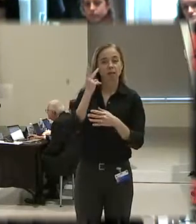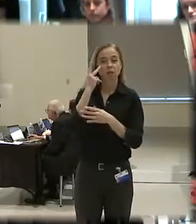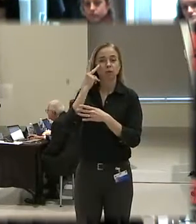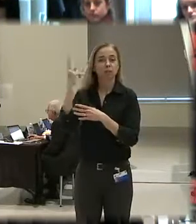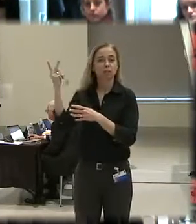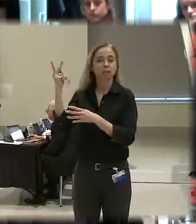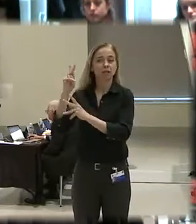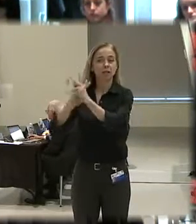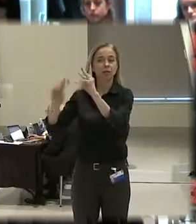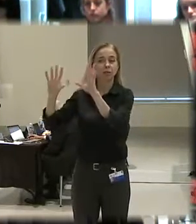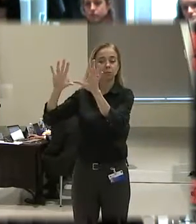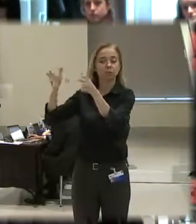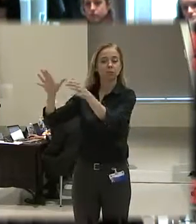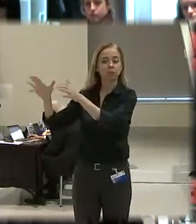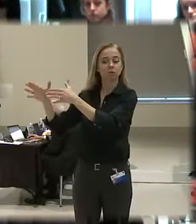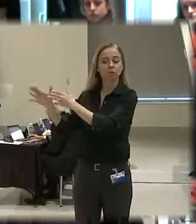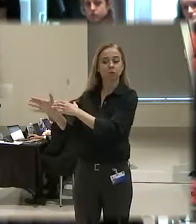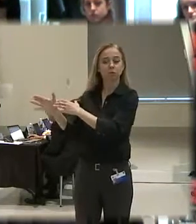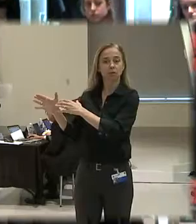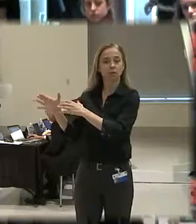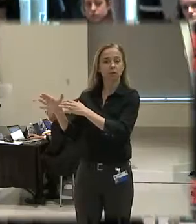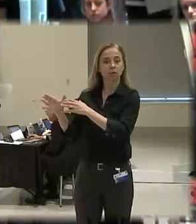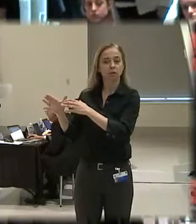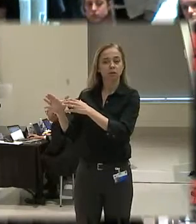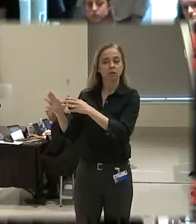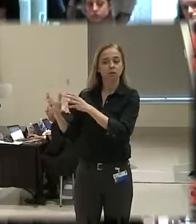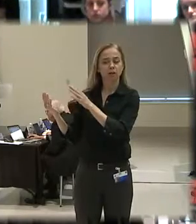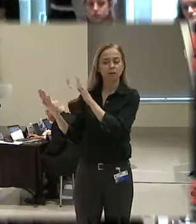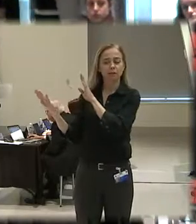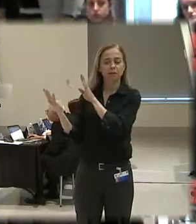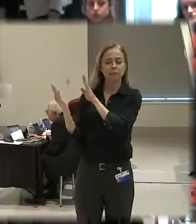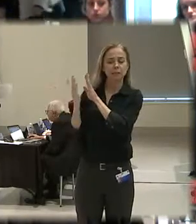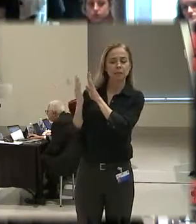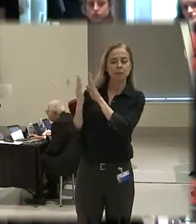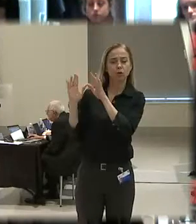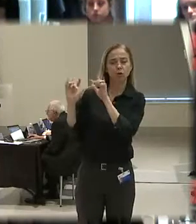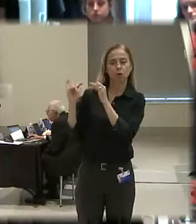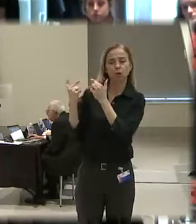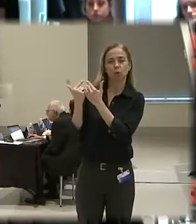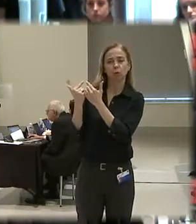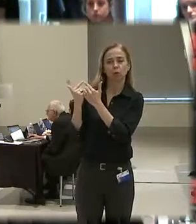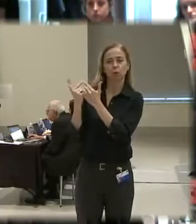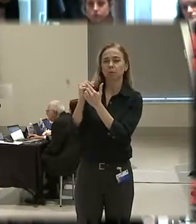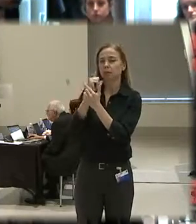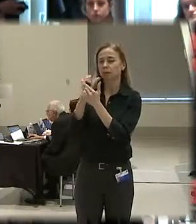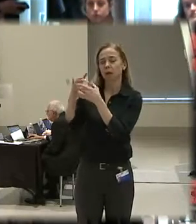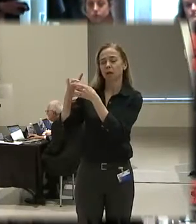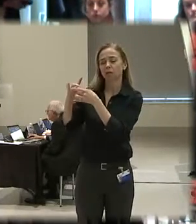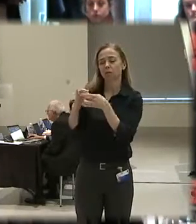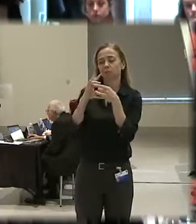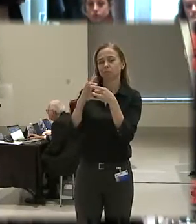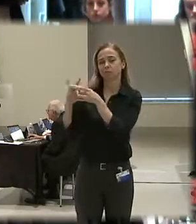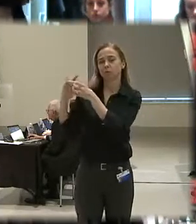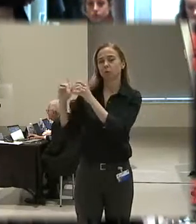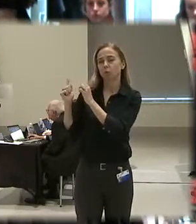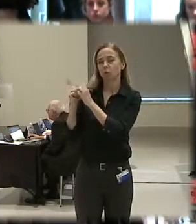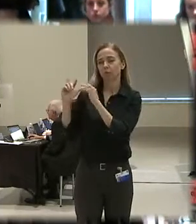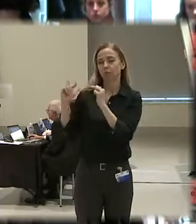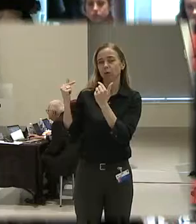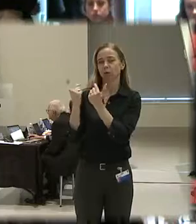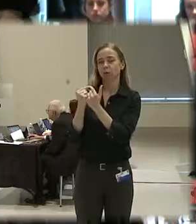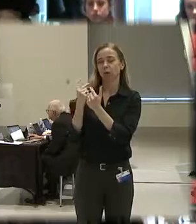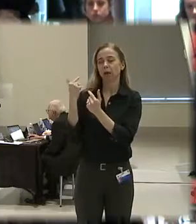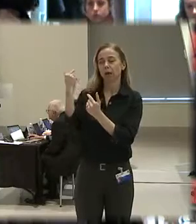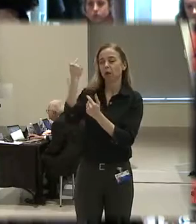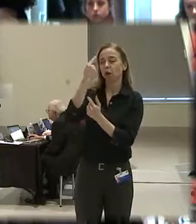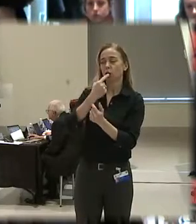periphery who are in proximity with the group, but not necessarily in tangent. So it always helps for